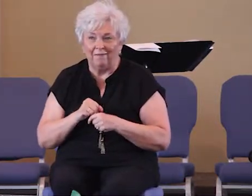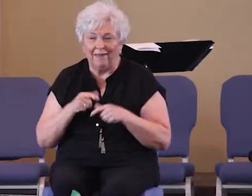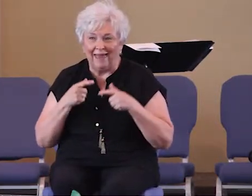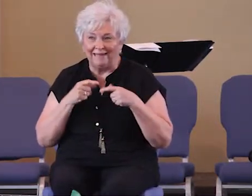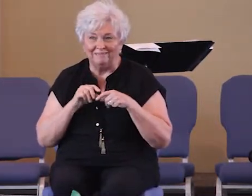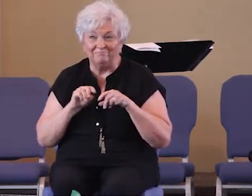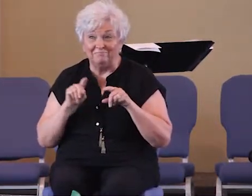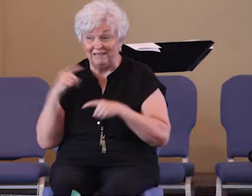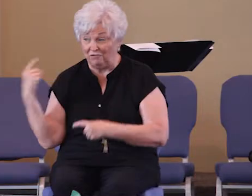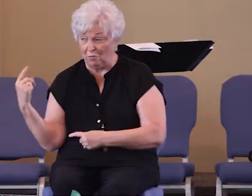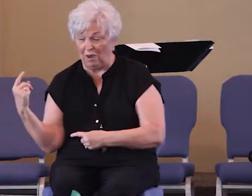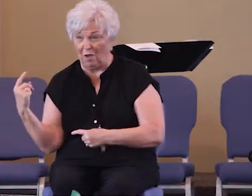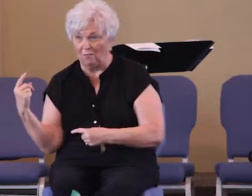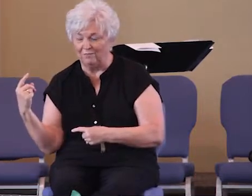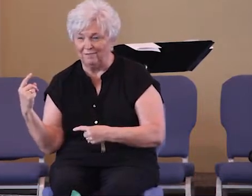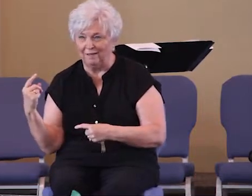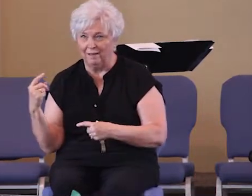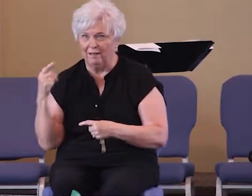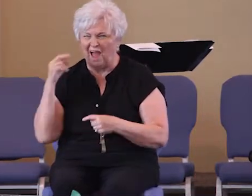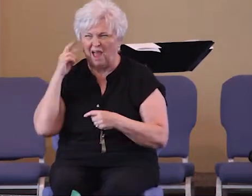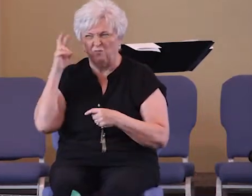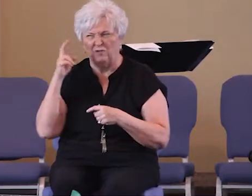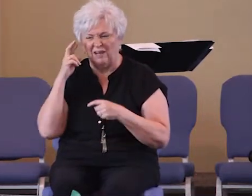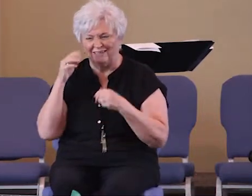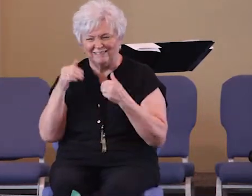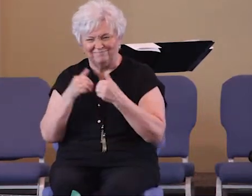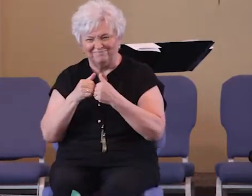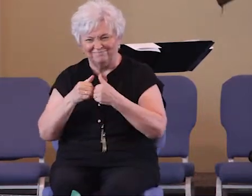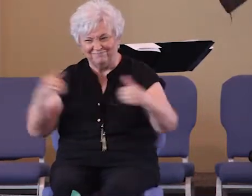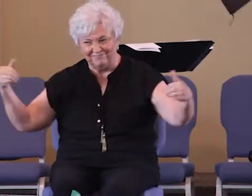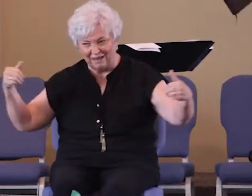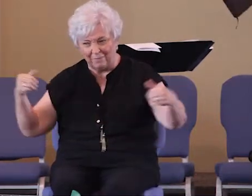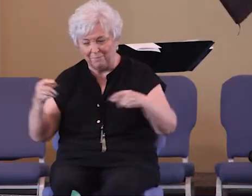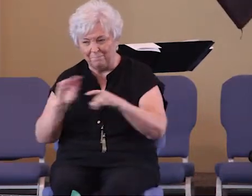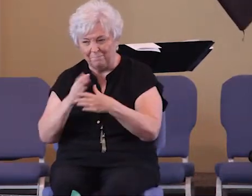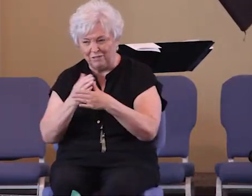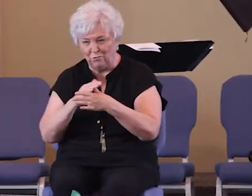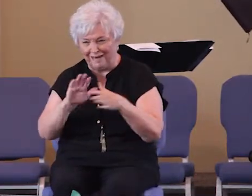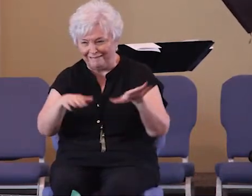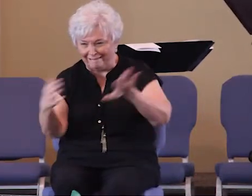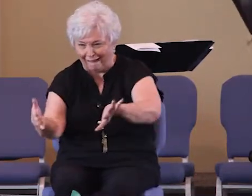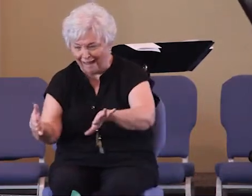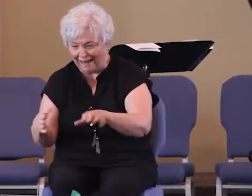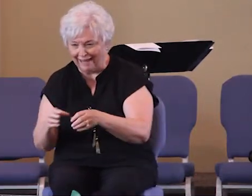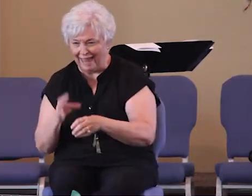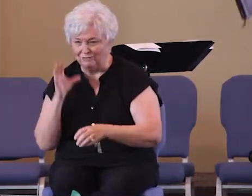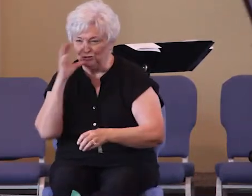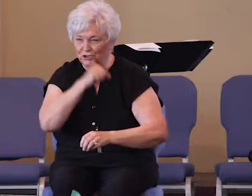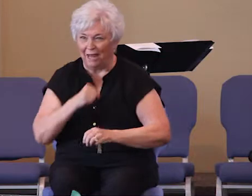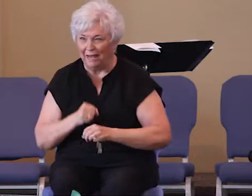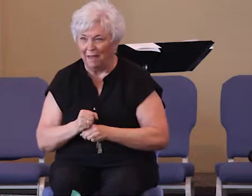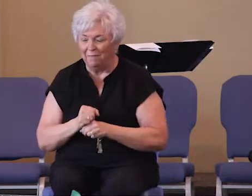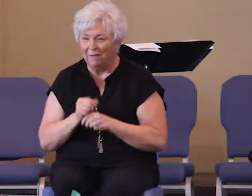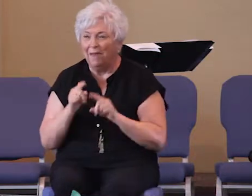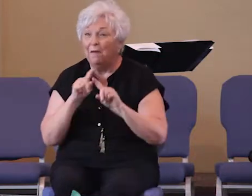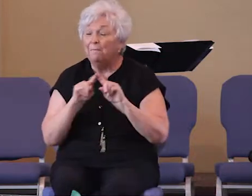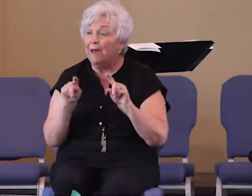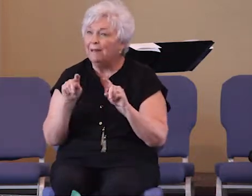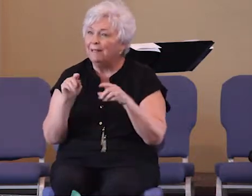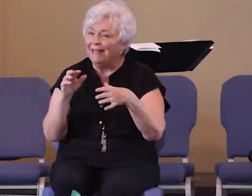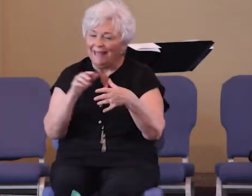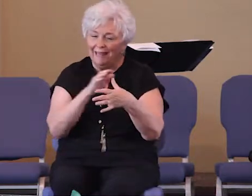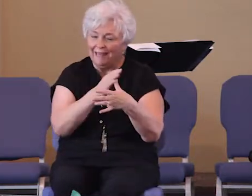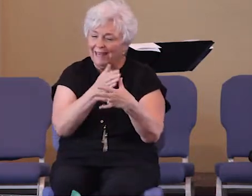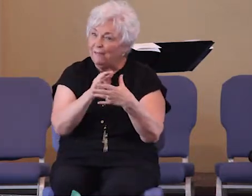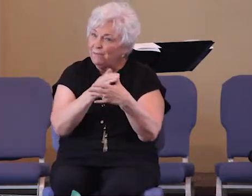up and leave me alone and die. I realize that's pretty vast. But anything in between has the same